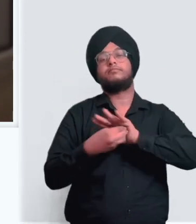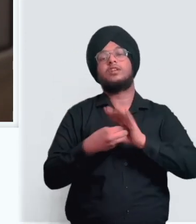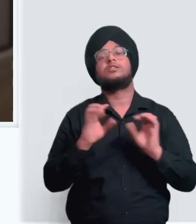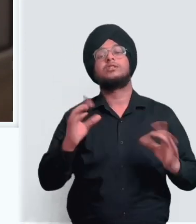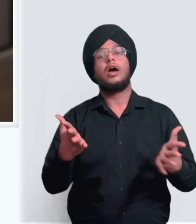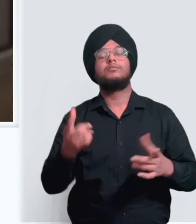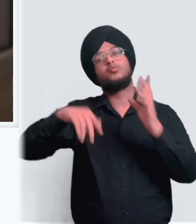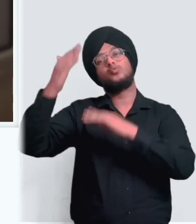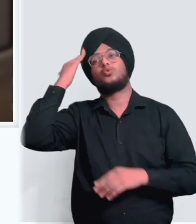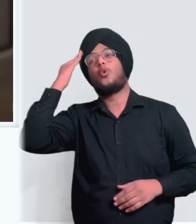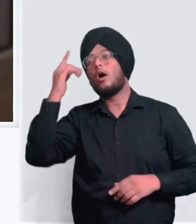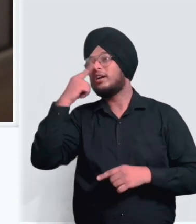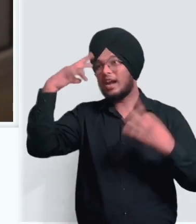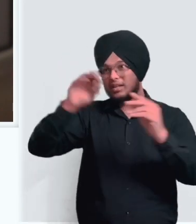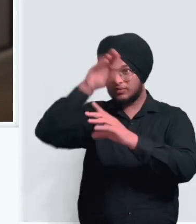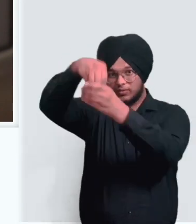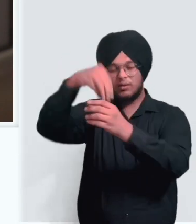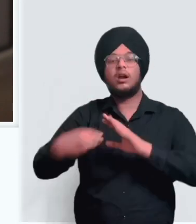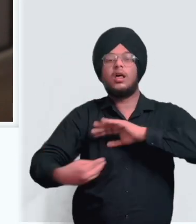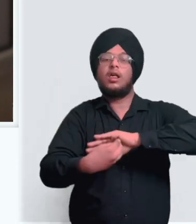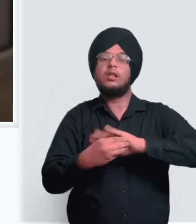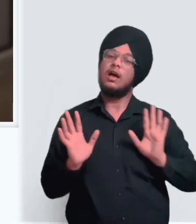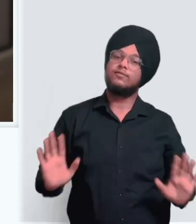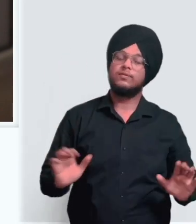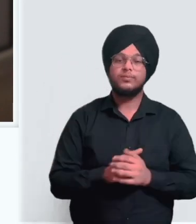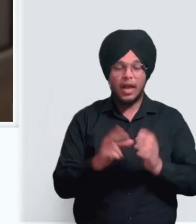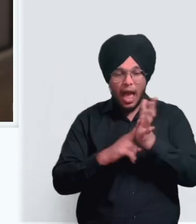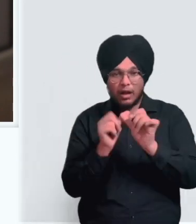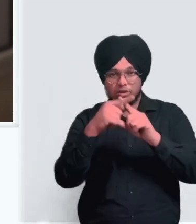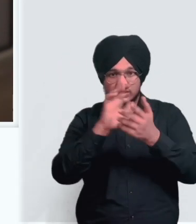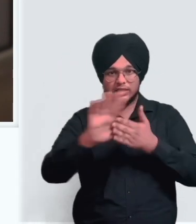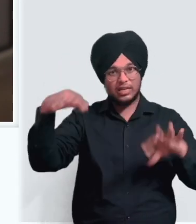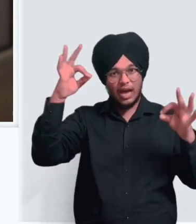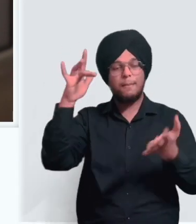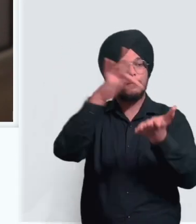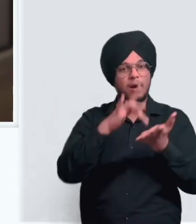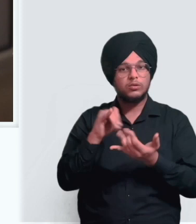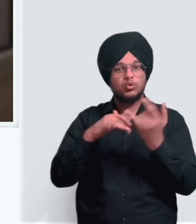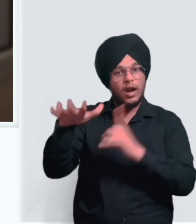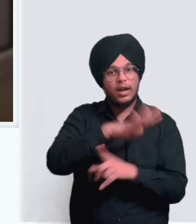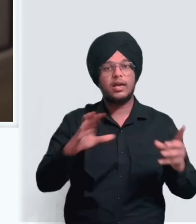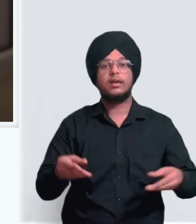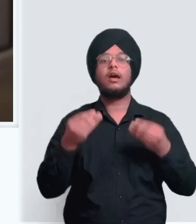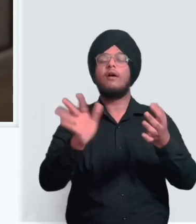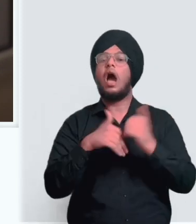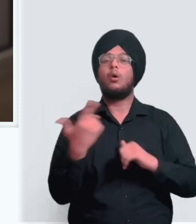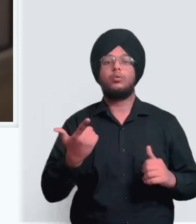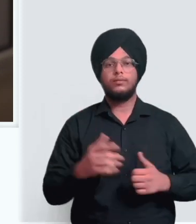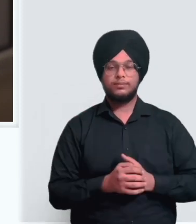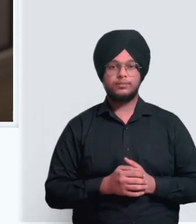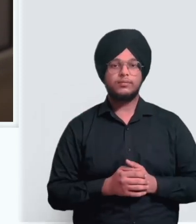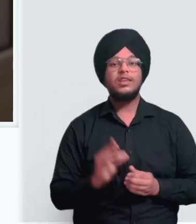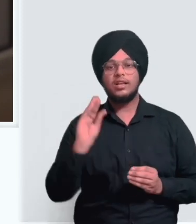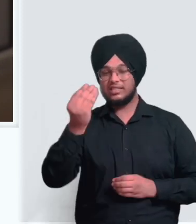their place in society, and how they were perceived. Some British female writers acknowledged the power and independence of